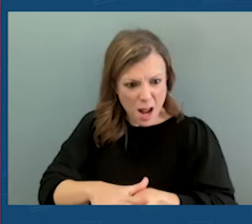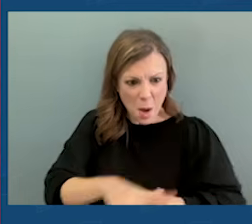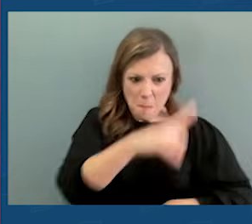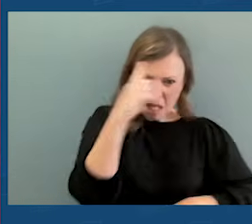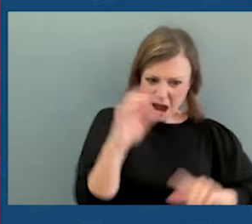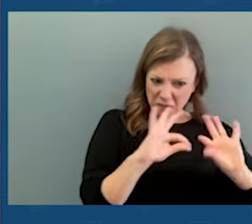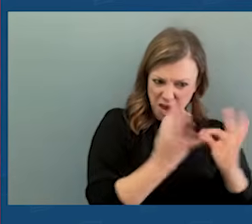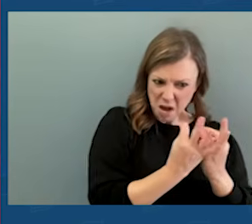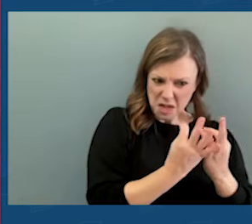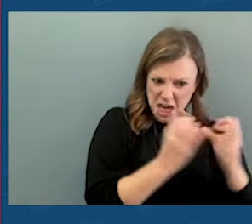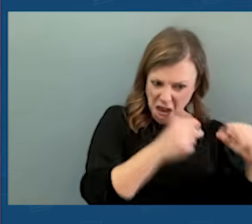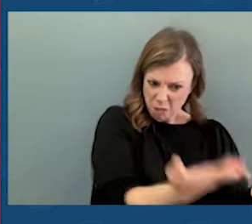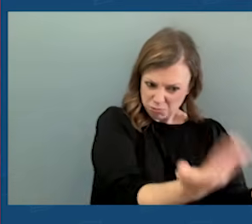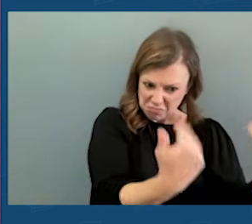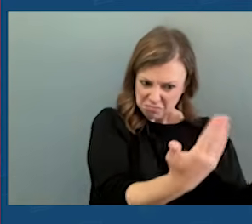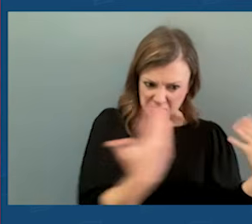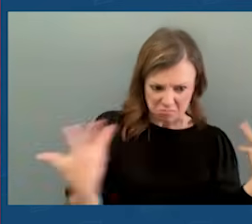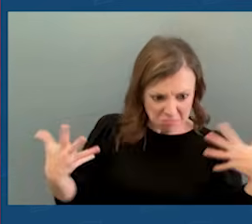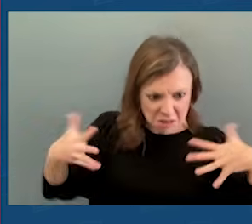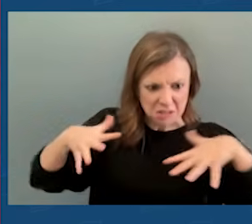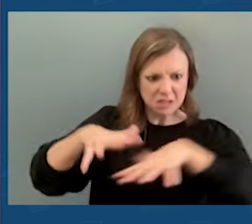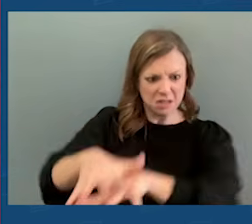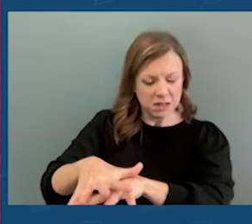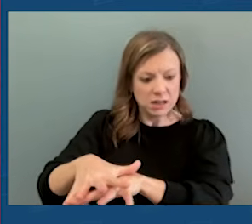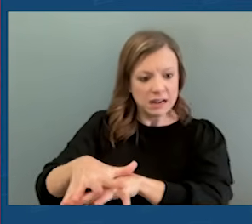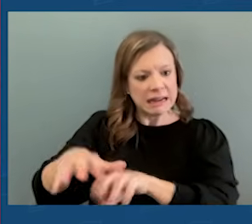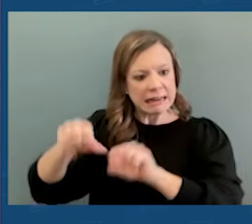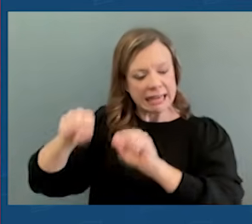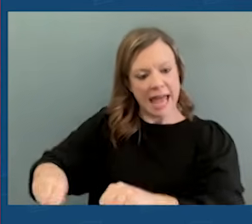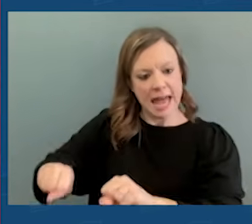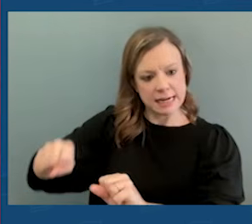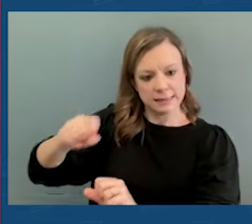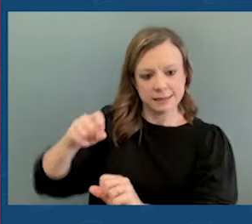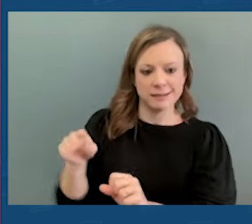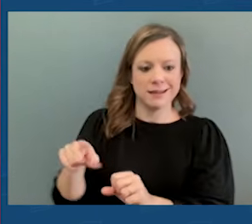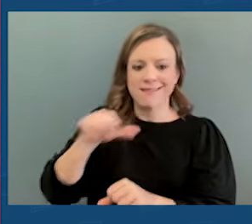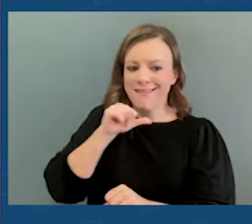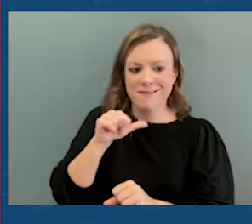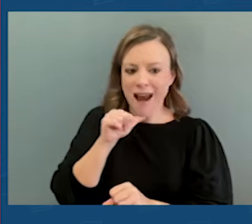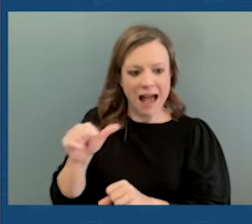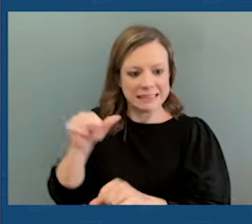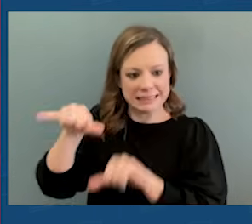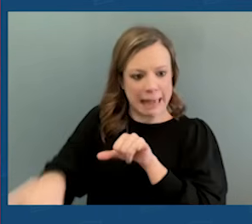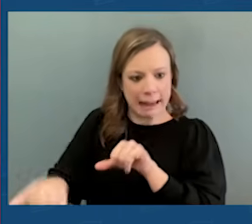to escape the city and move out. It was a conservative town.